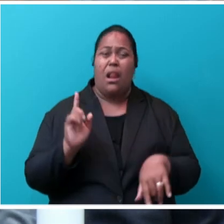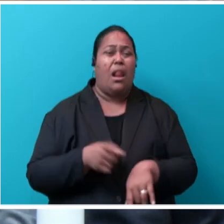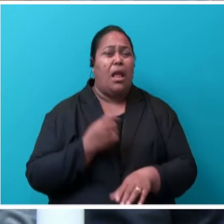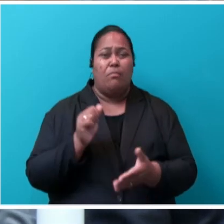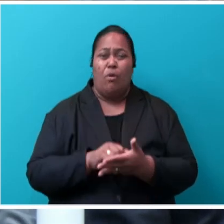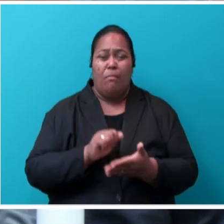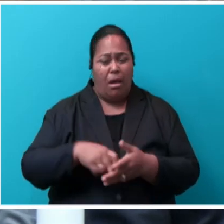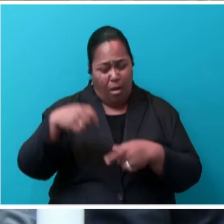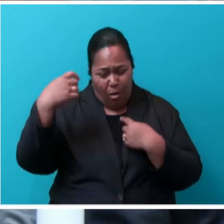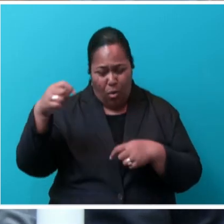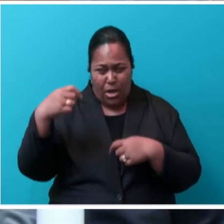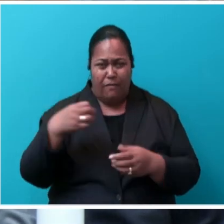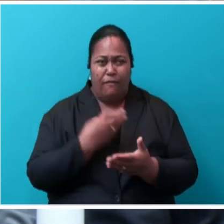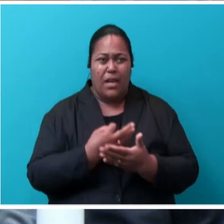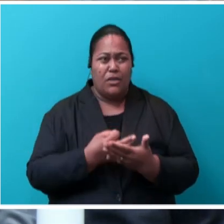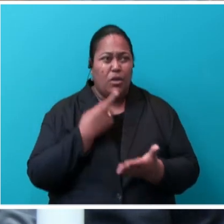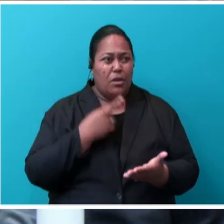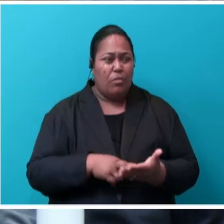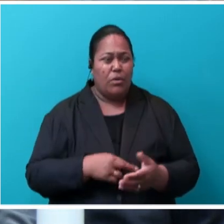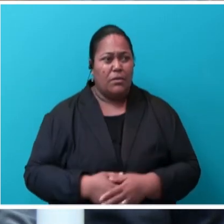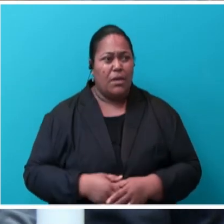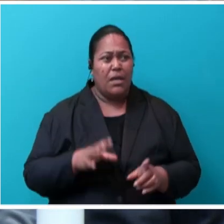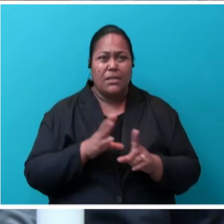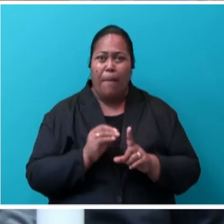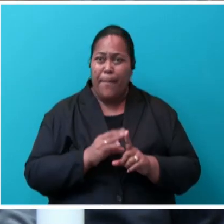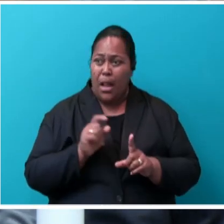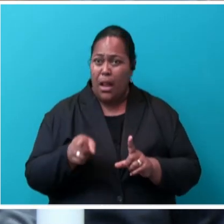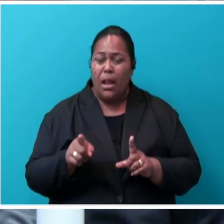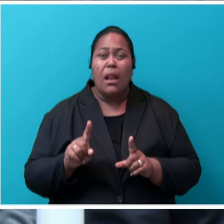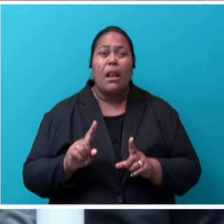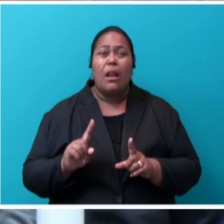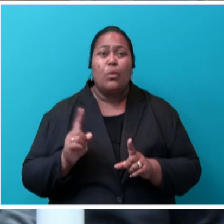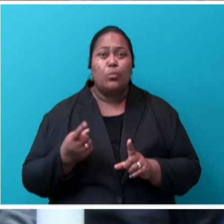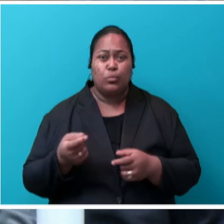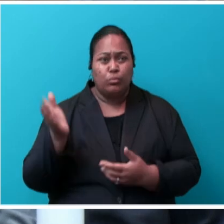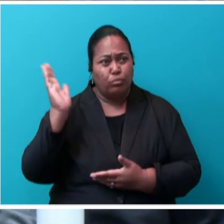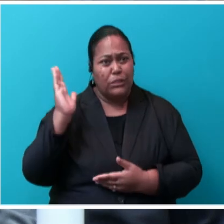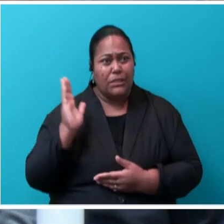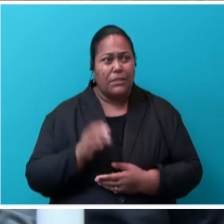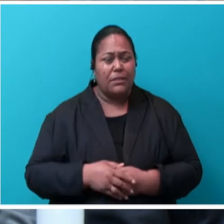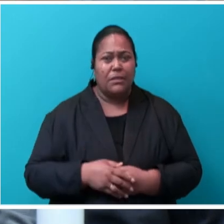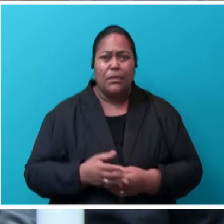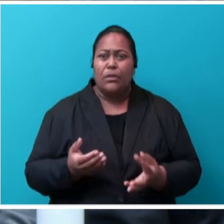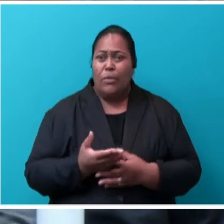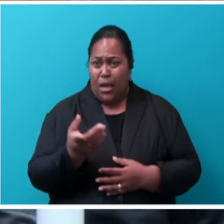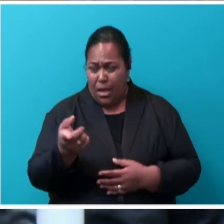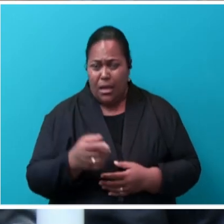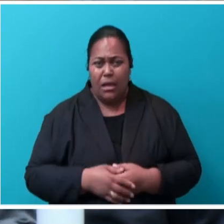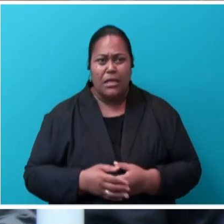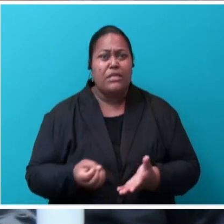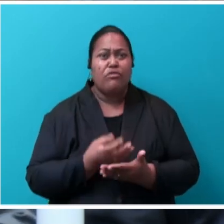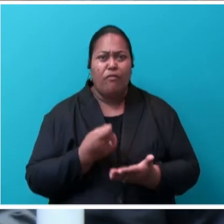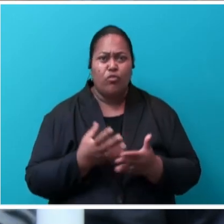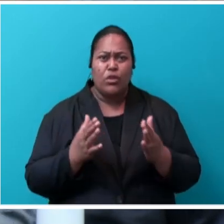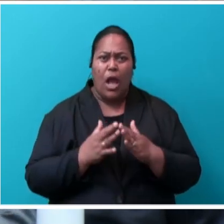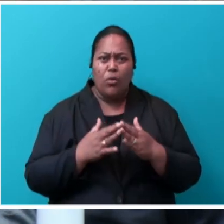of their financial reports. Good example is the one raised by, presented by Honorable Nopoto this morning on